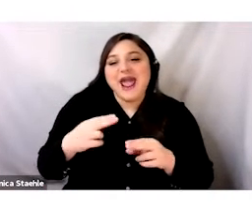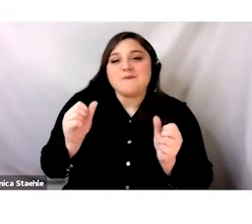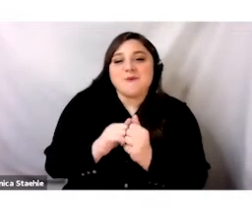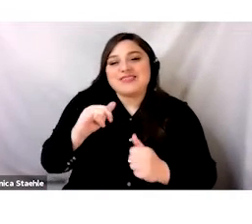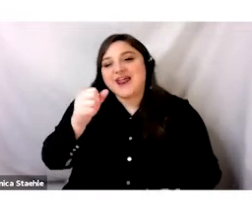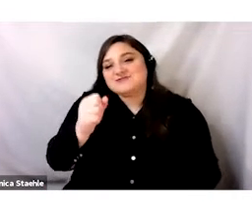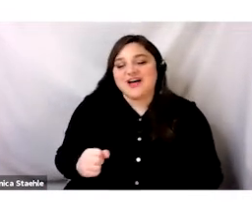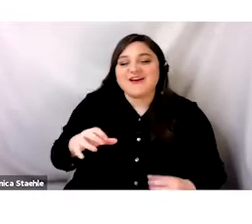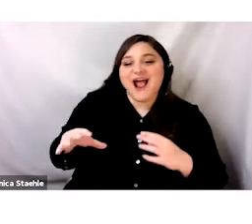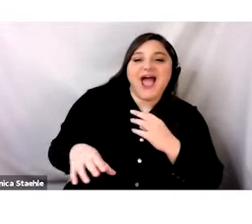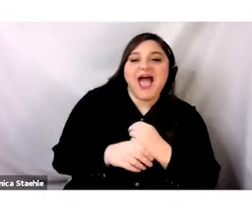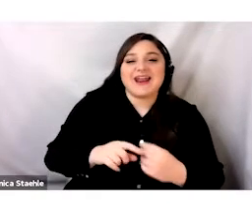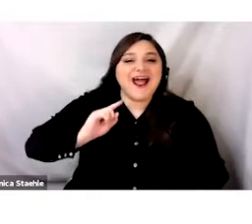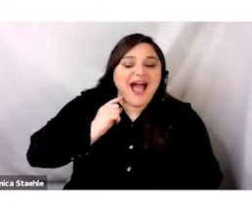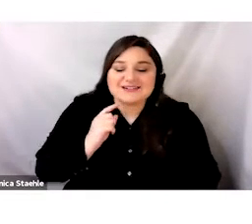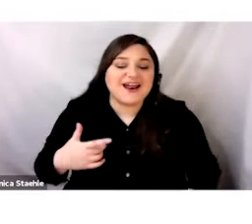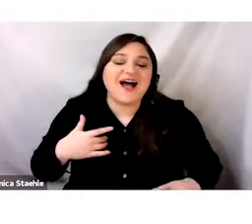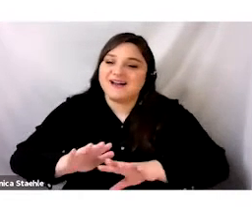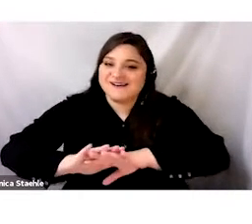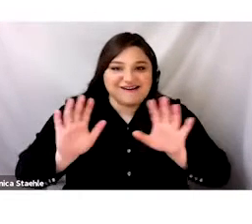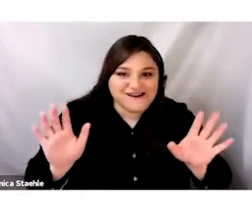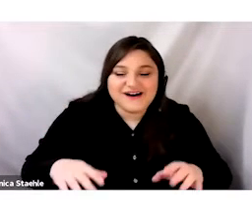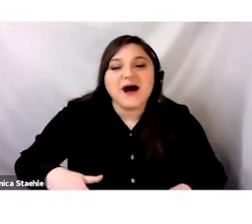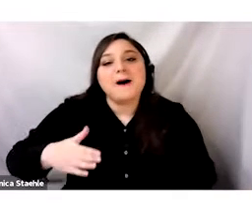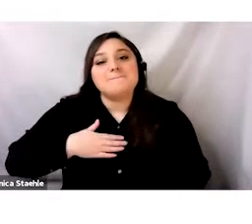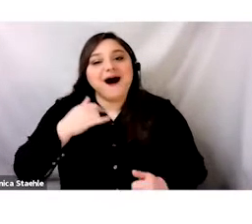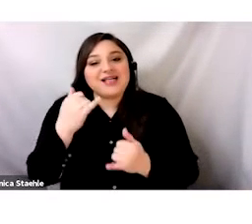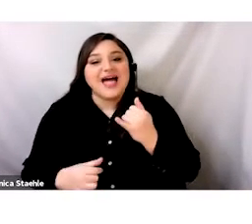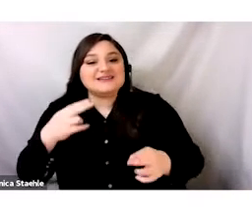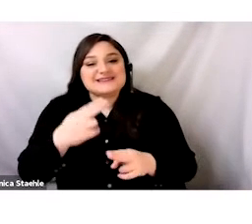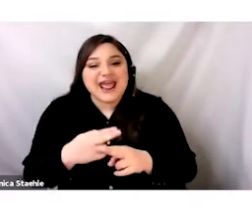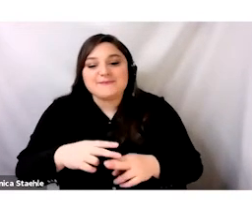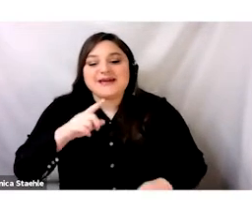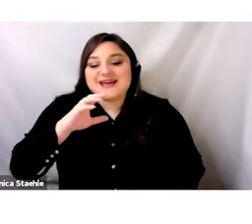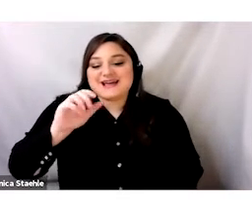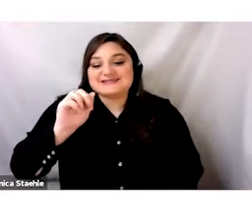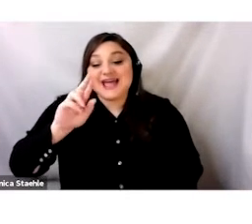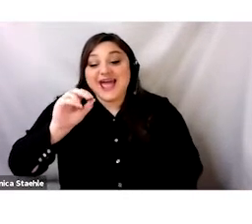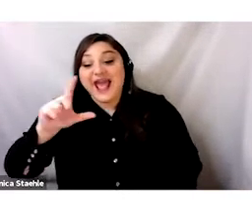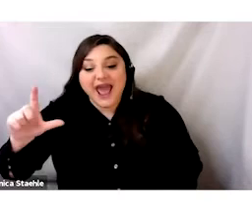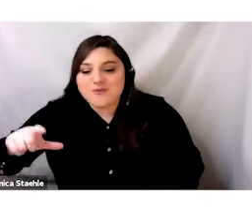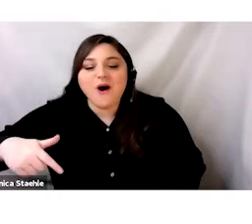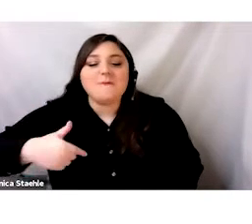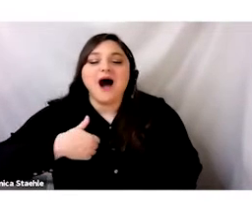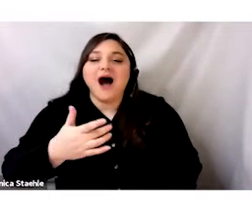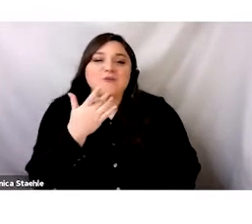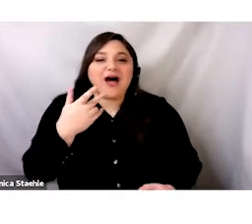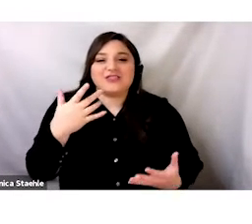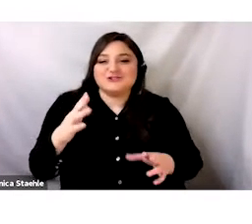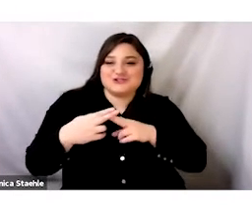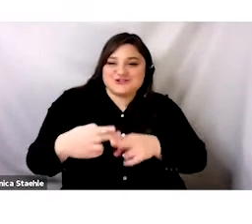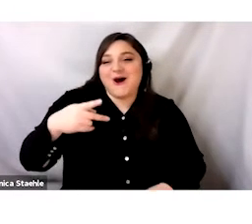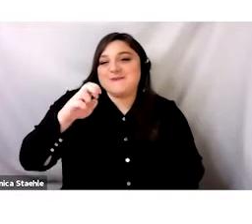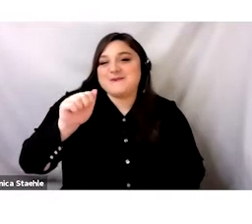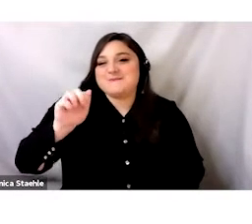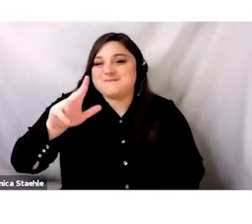my husband's, my married name is like Carroll, but I just say Carroll because I'm like, who's doing all that, right? Which probably